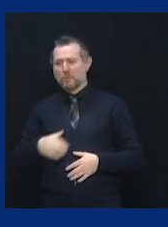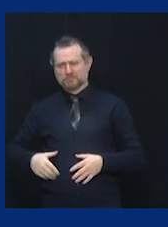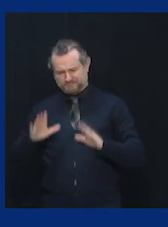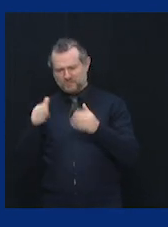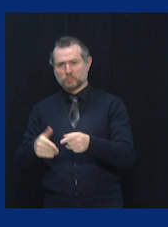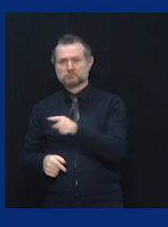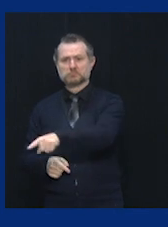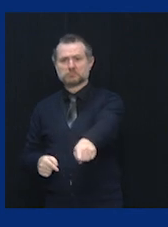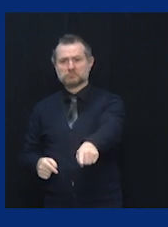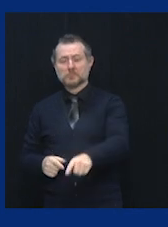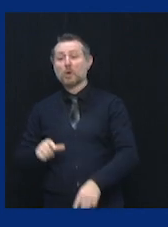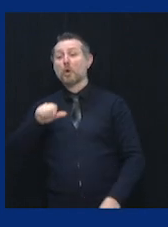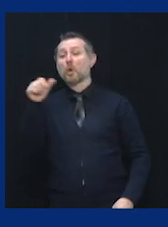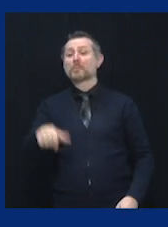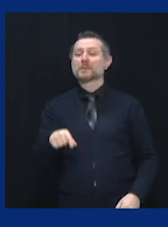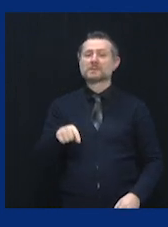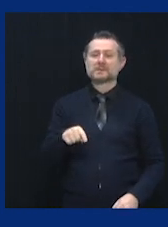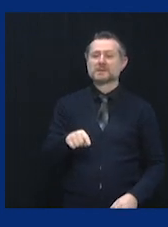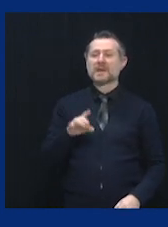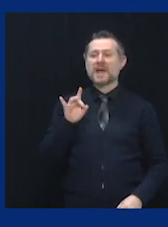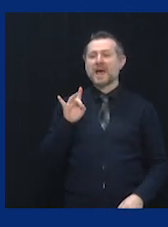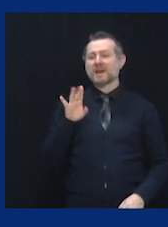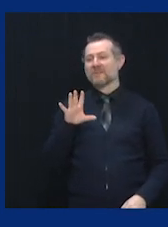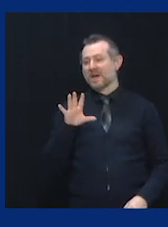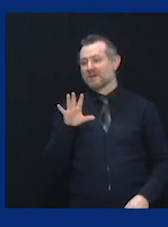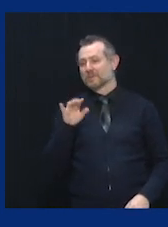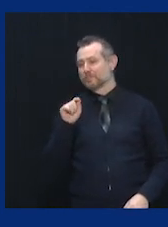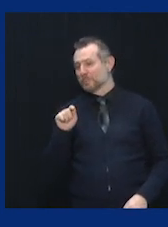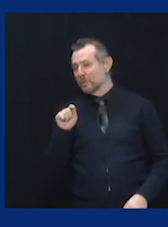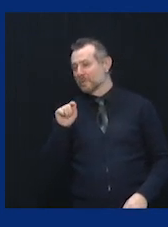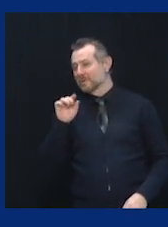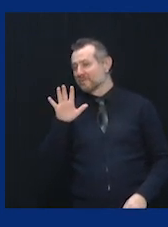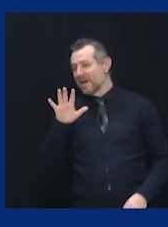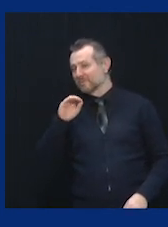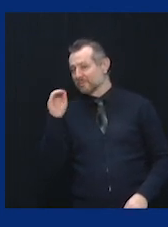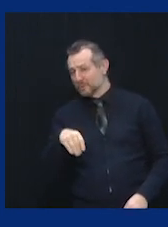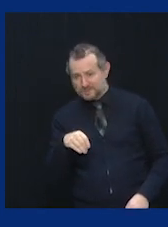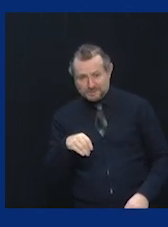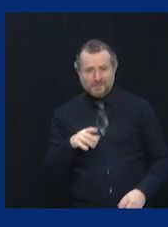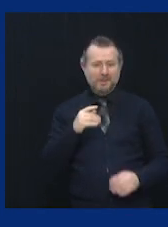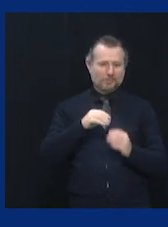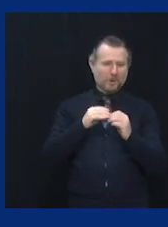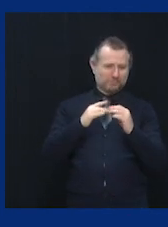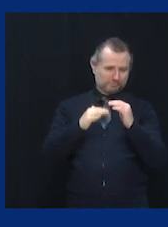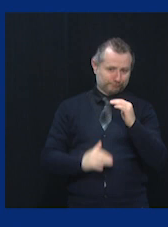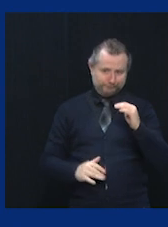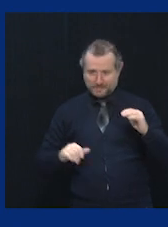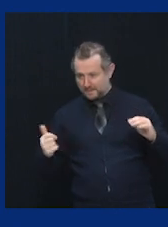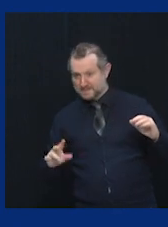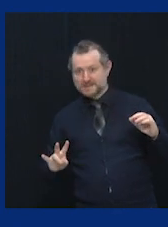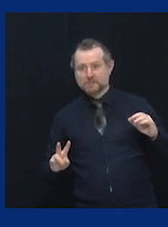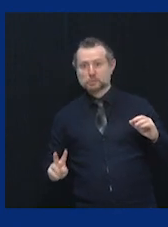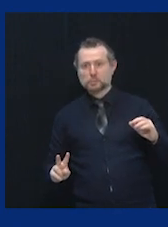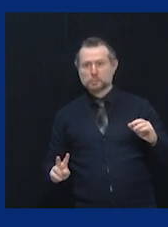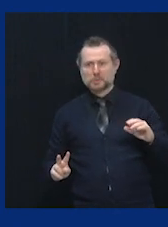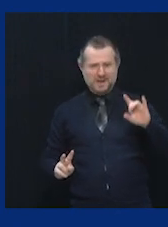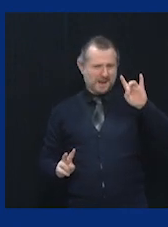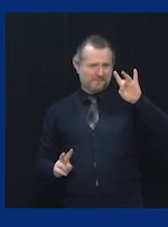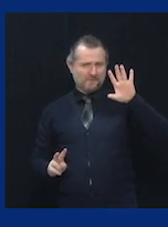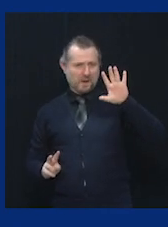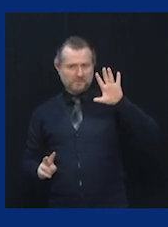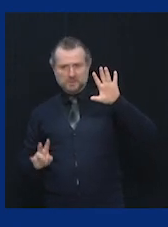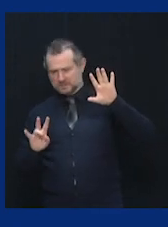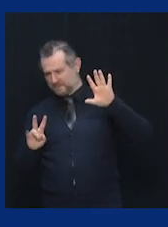85.5% at Albany Medical Center, down to 72 is the low. So it's 85 to 72 in the Capital